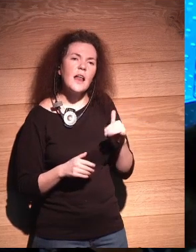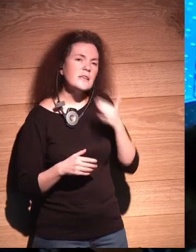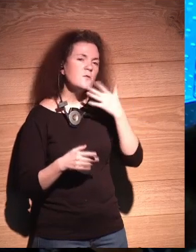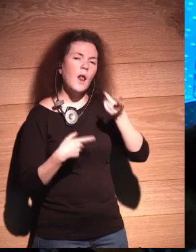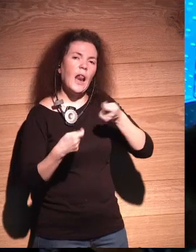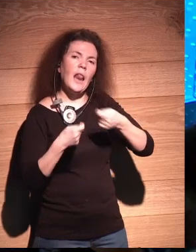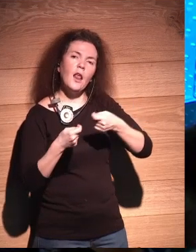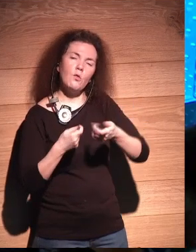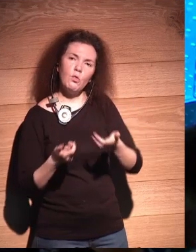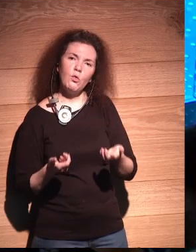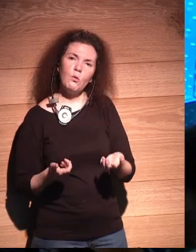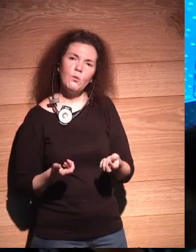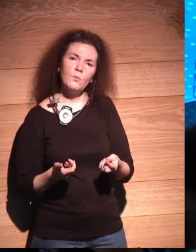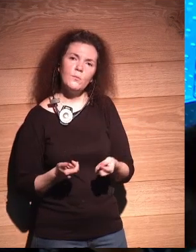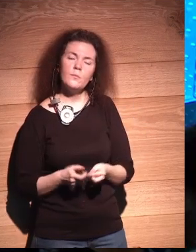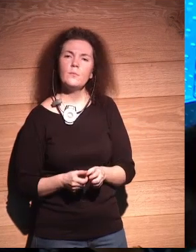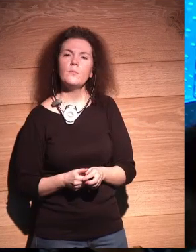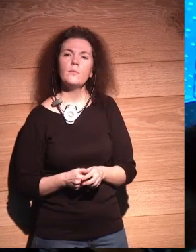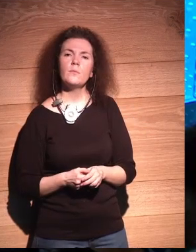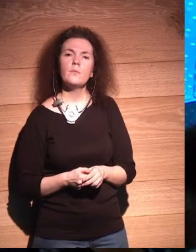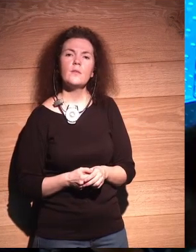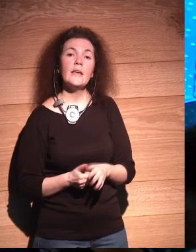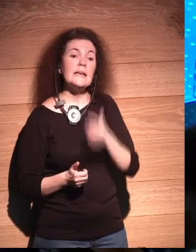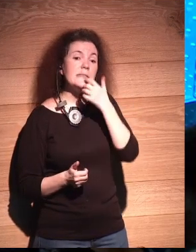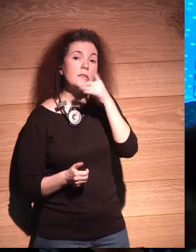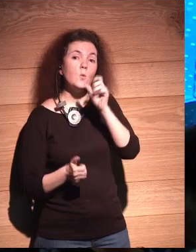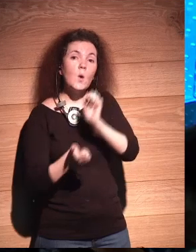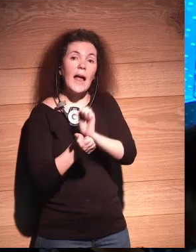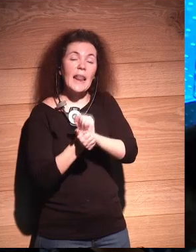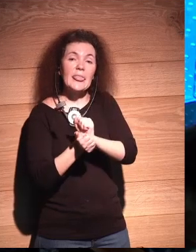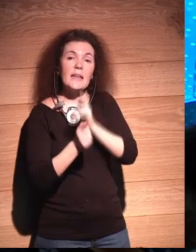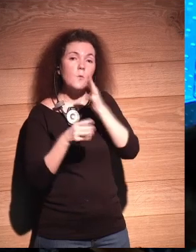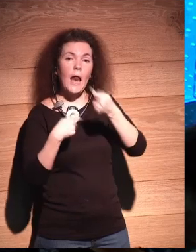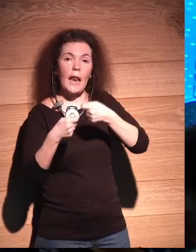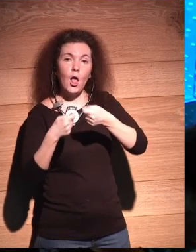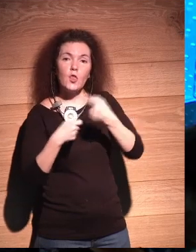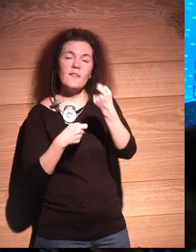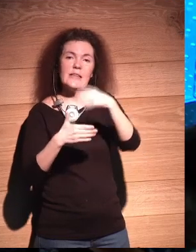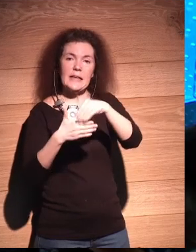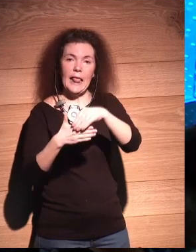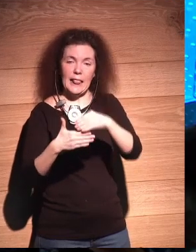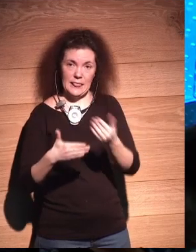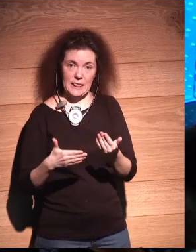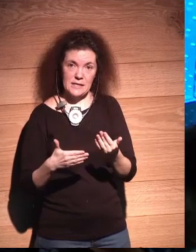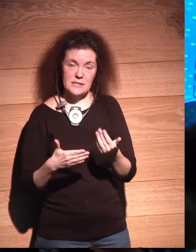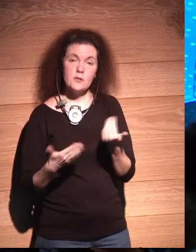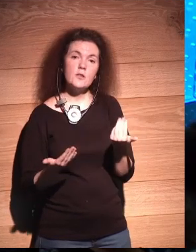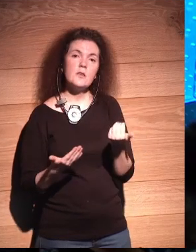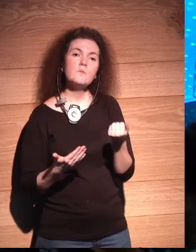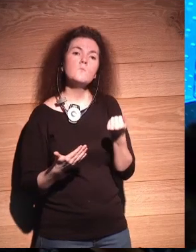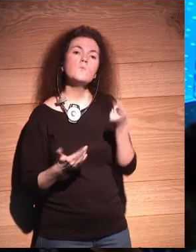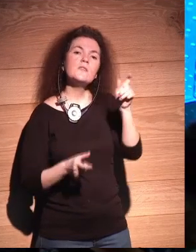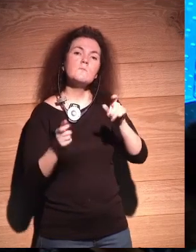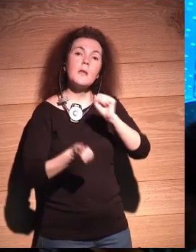need? If you're a prison, you need customers. So many of the people in Sing Sing, who were they? They were people who